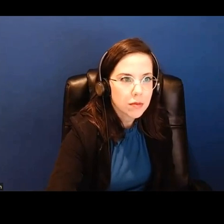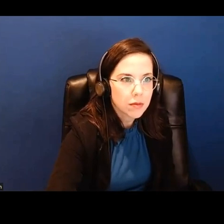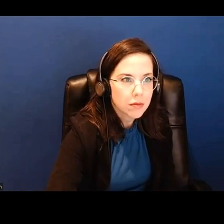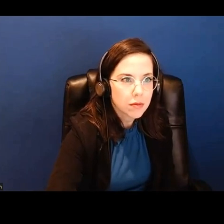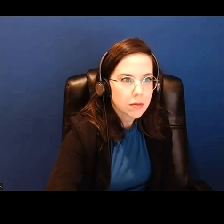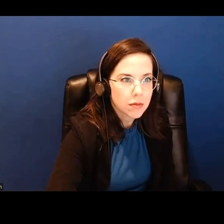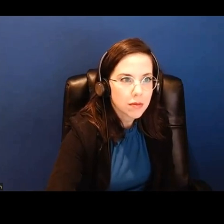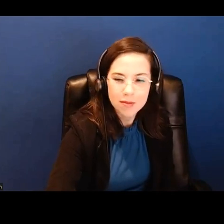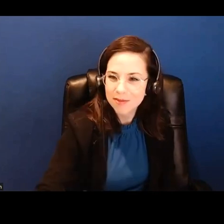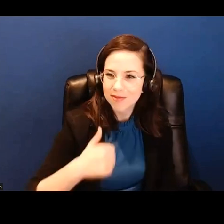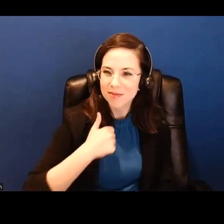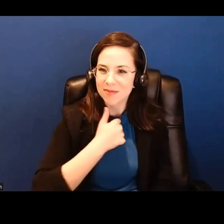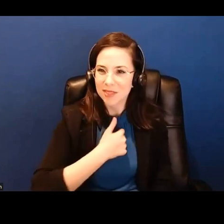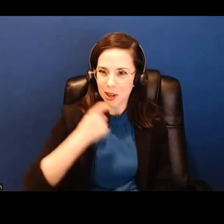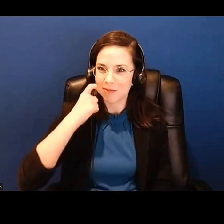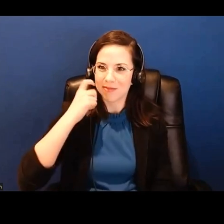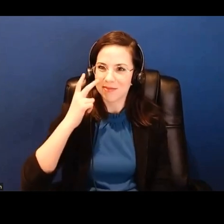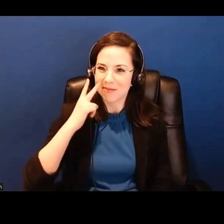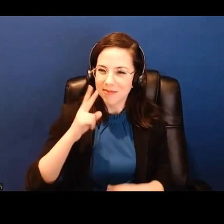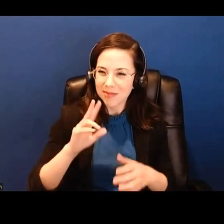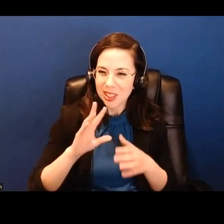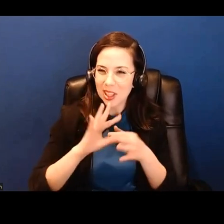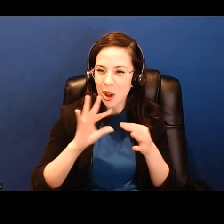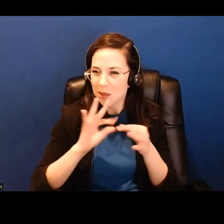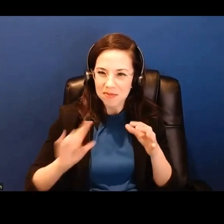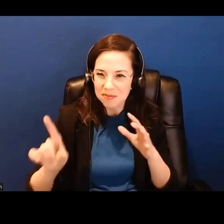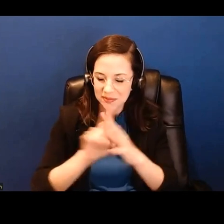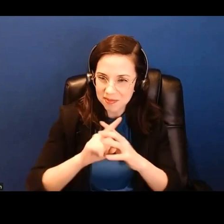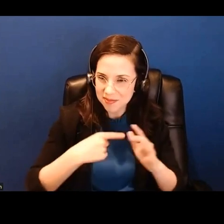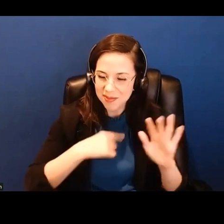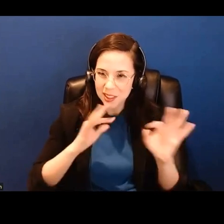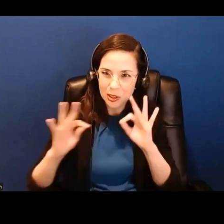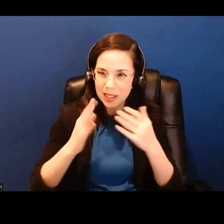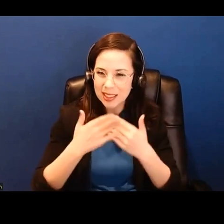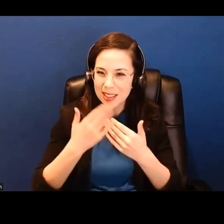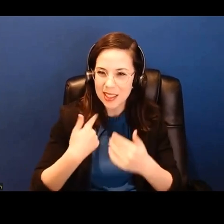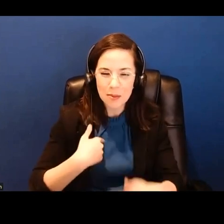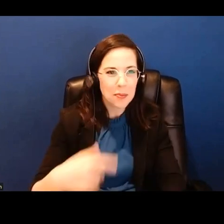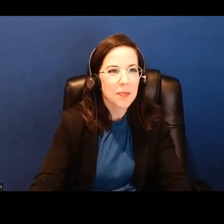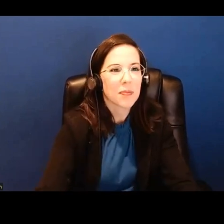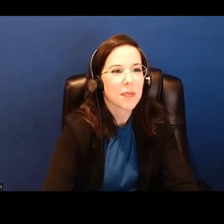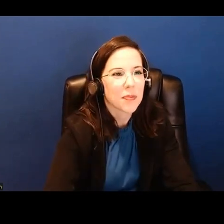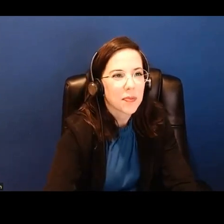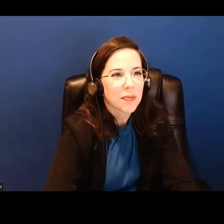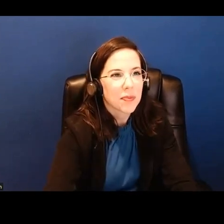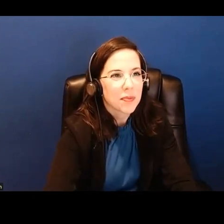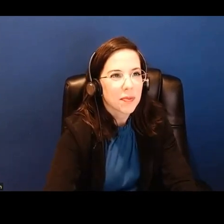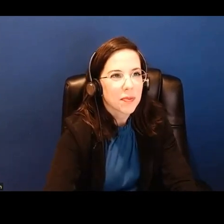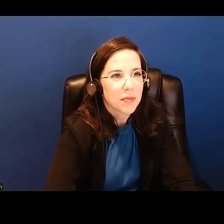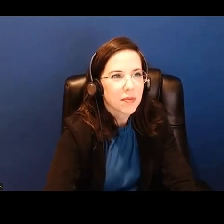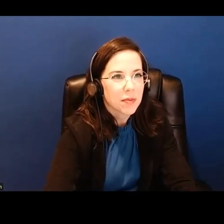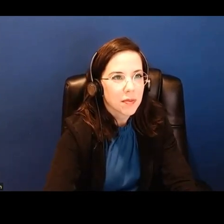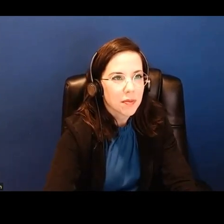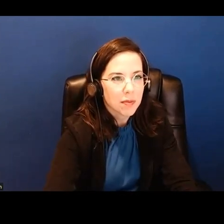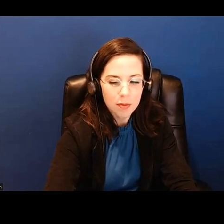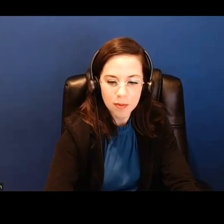sorry, I just came in with a chat and I'm easily distractible, is that the curriculum, people come to our